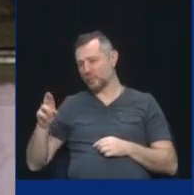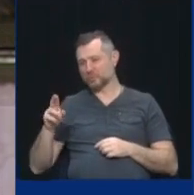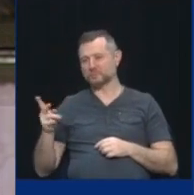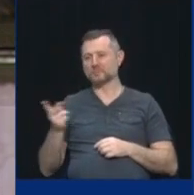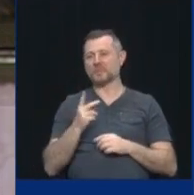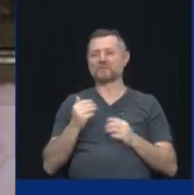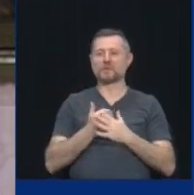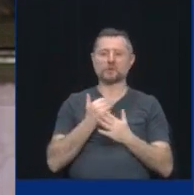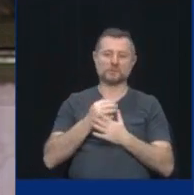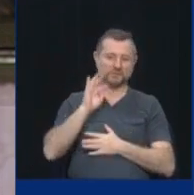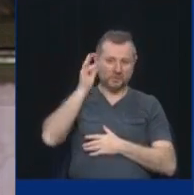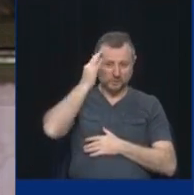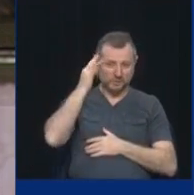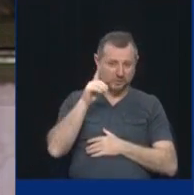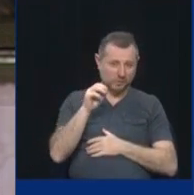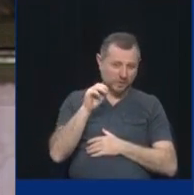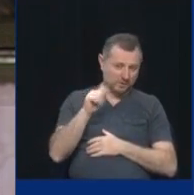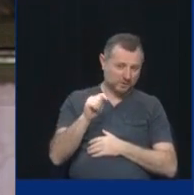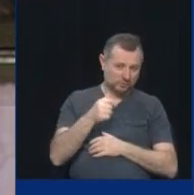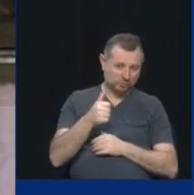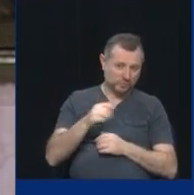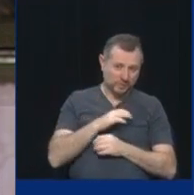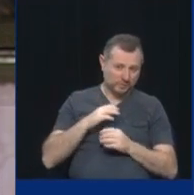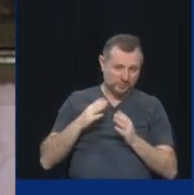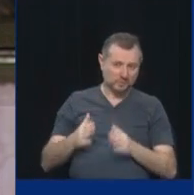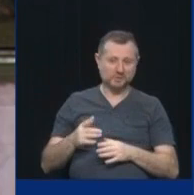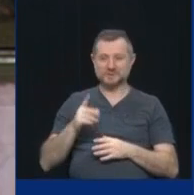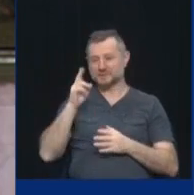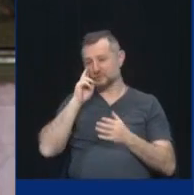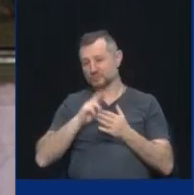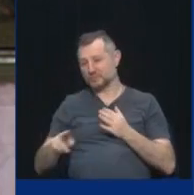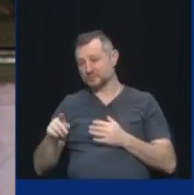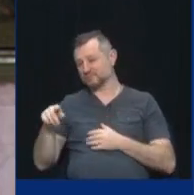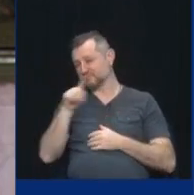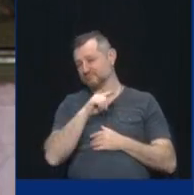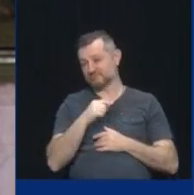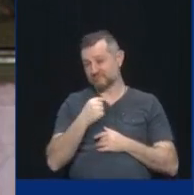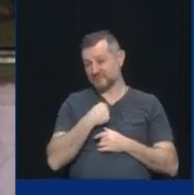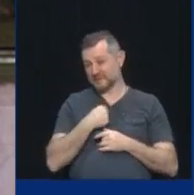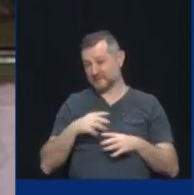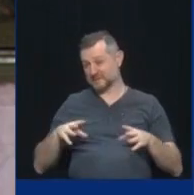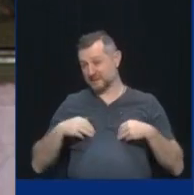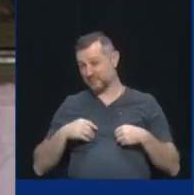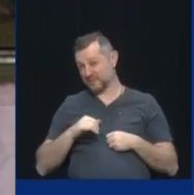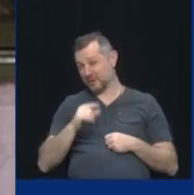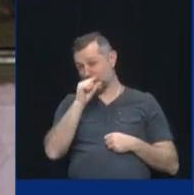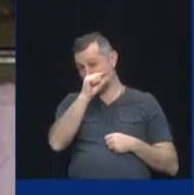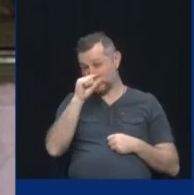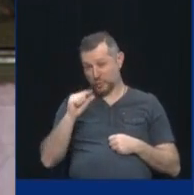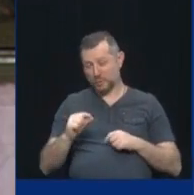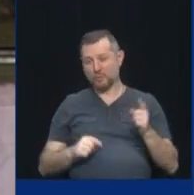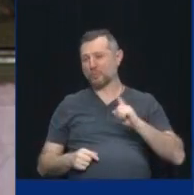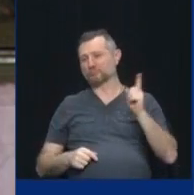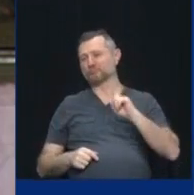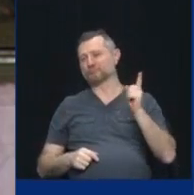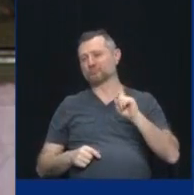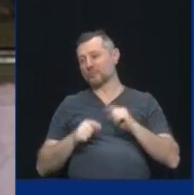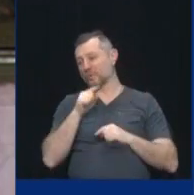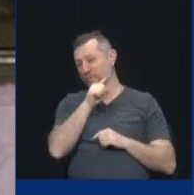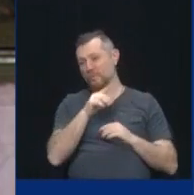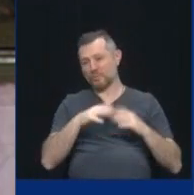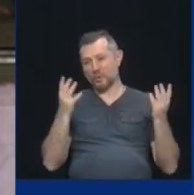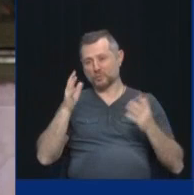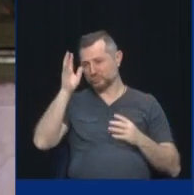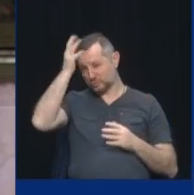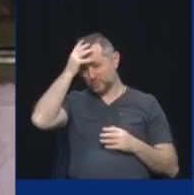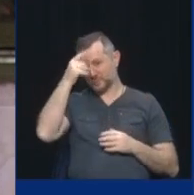federal DOT secretary, know we're not going to get the short end of the stick anymore. This is not the Trump administration, and